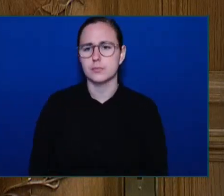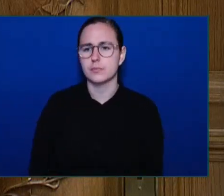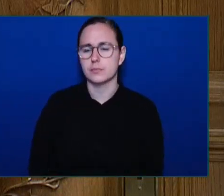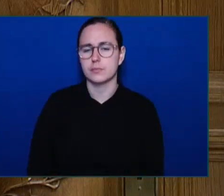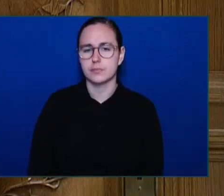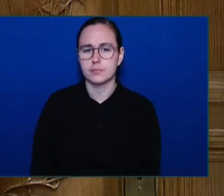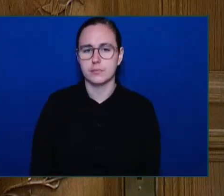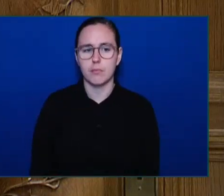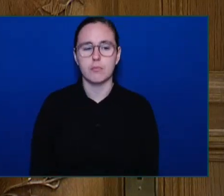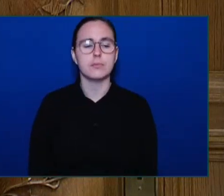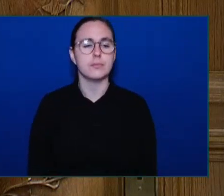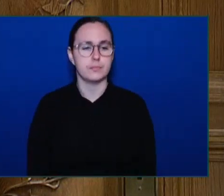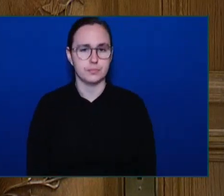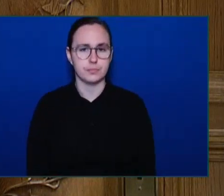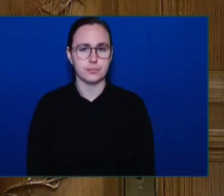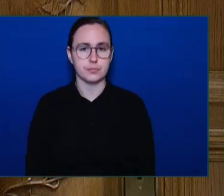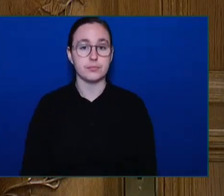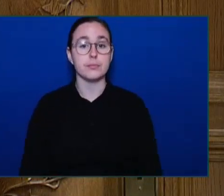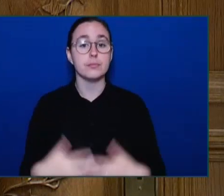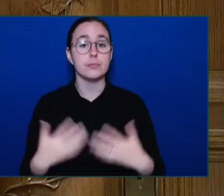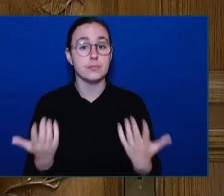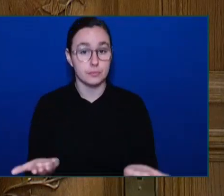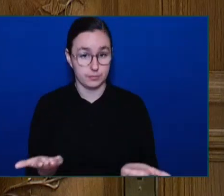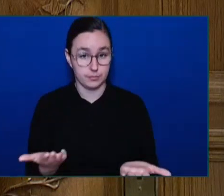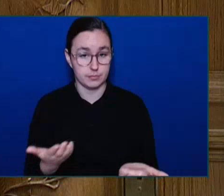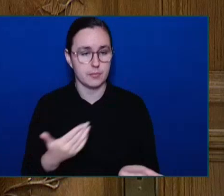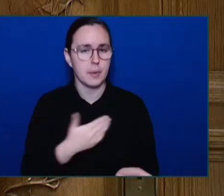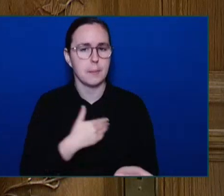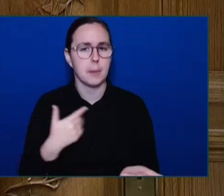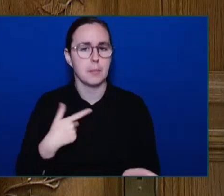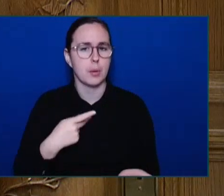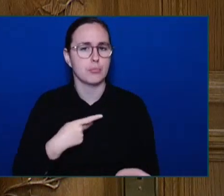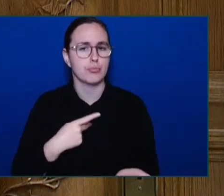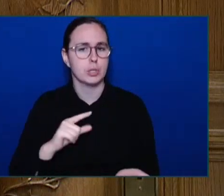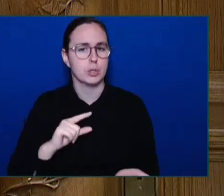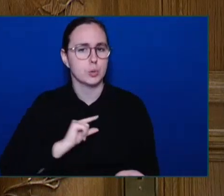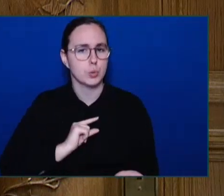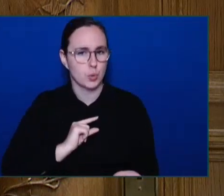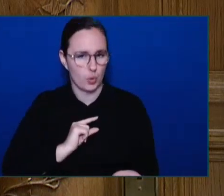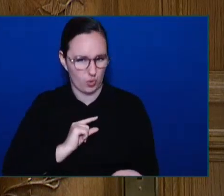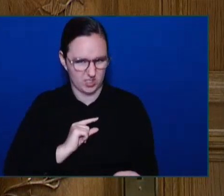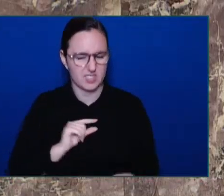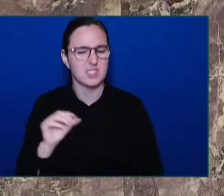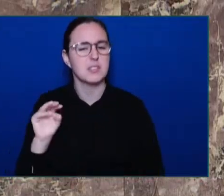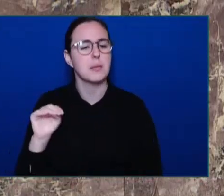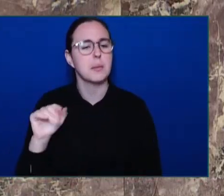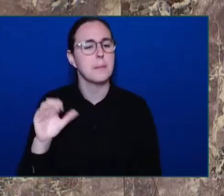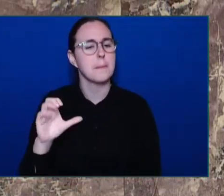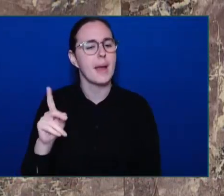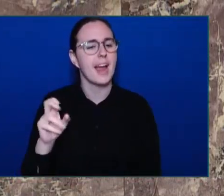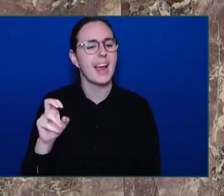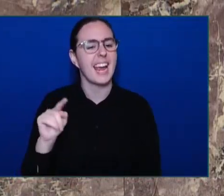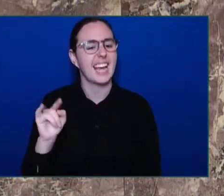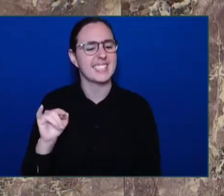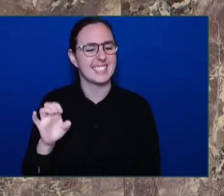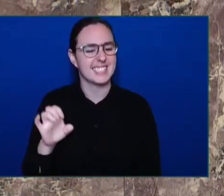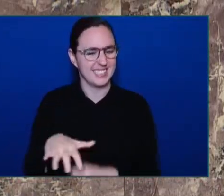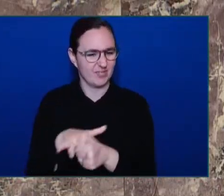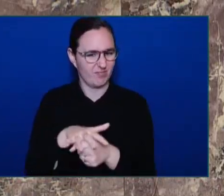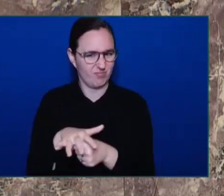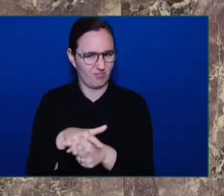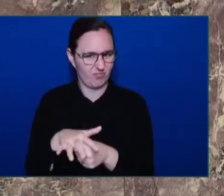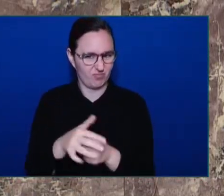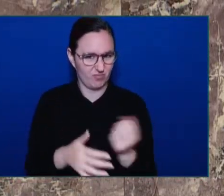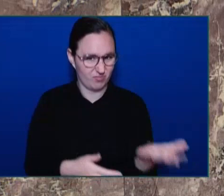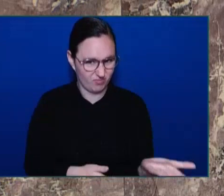Member for Prince George Mackenzie. Thank you, Mr. Speaker. In July of this year, I had the pleasure of attending the Mackenzie